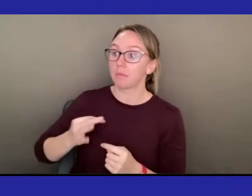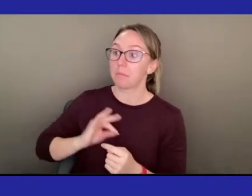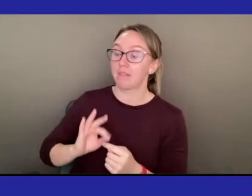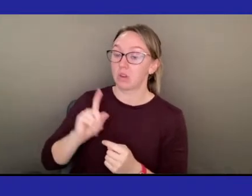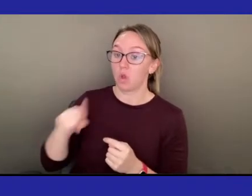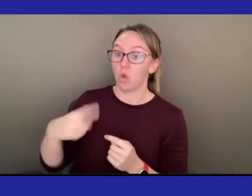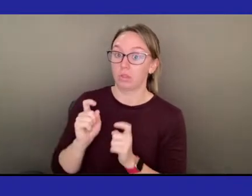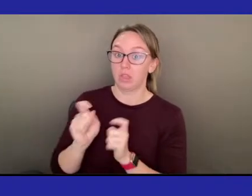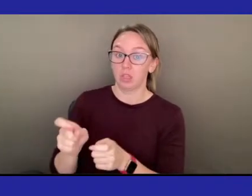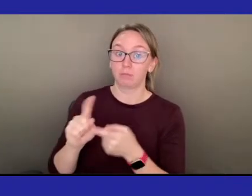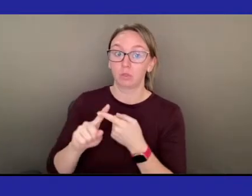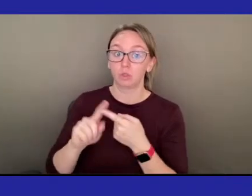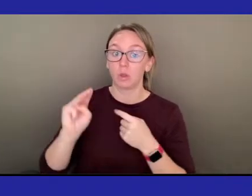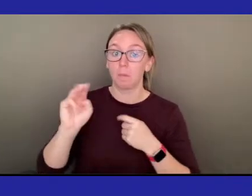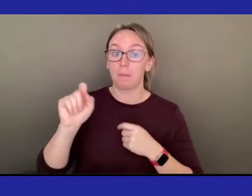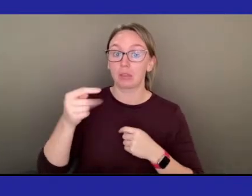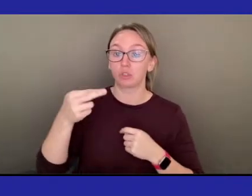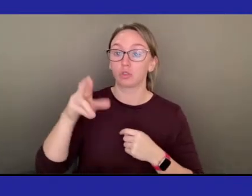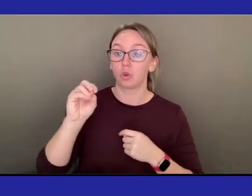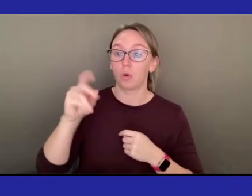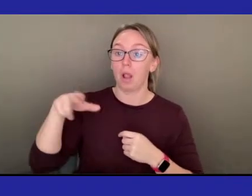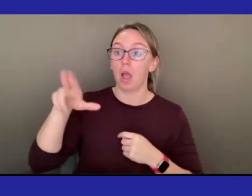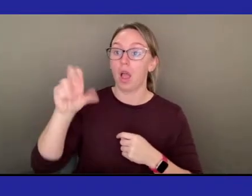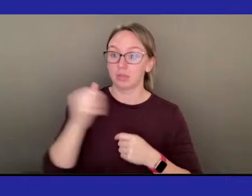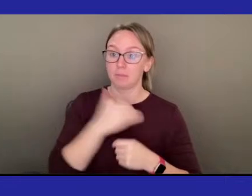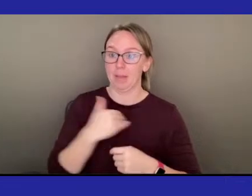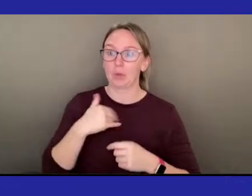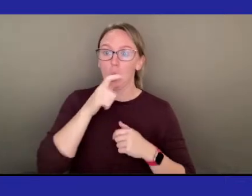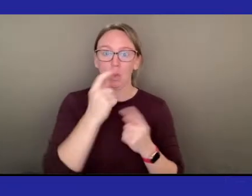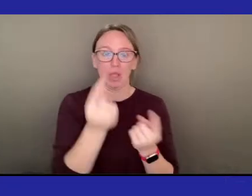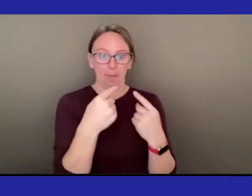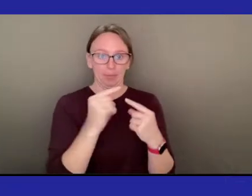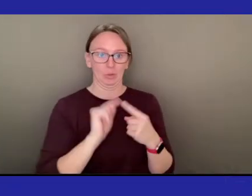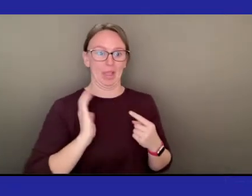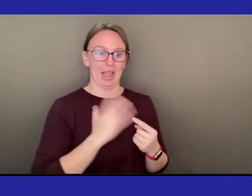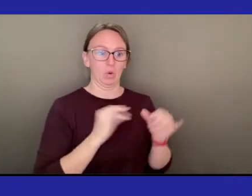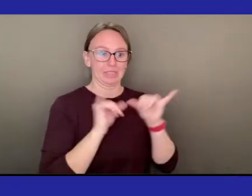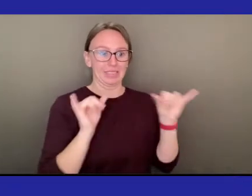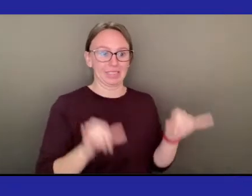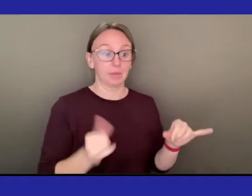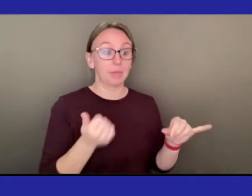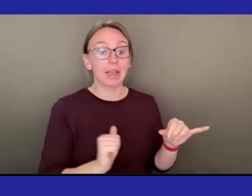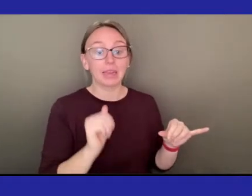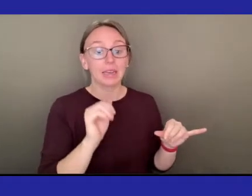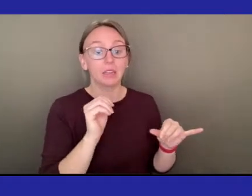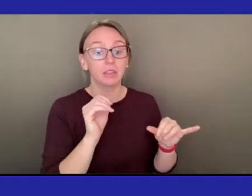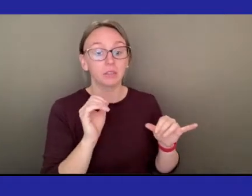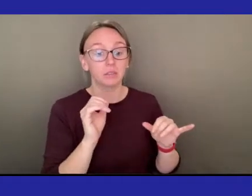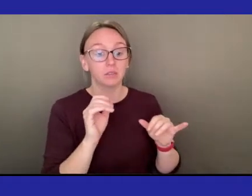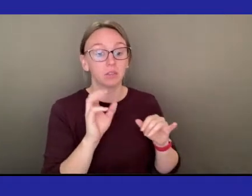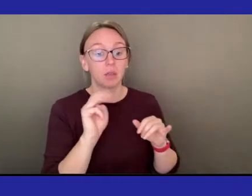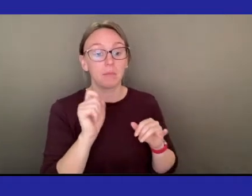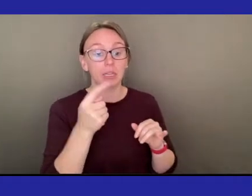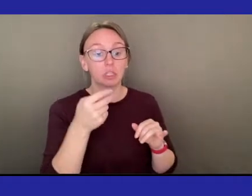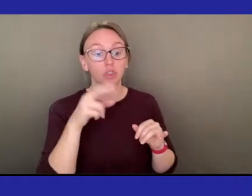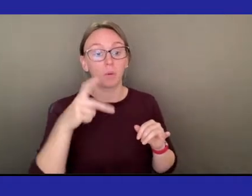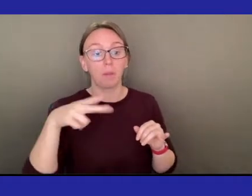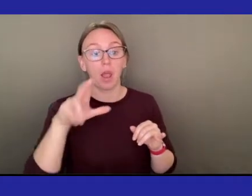MetroPlus members that are within our system. Any MetroPlus members that are outside of our system, the surplus goes